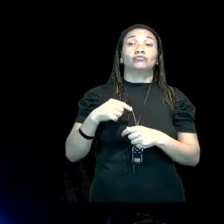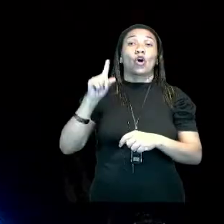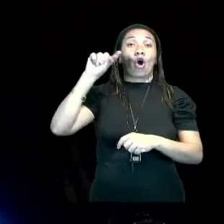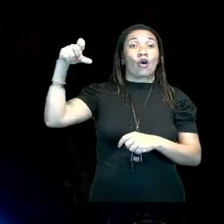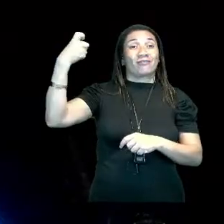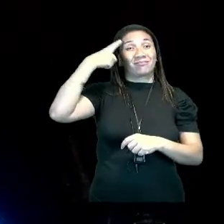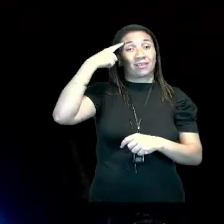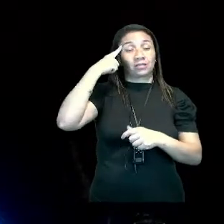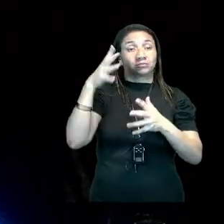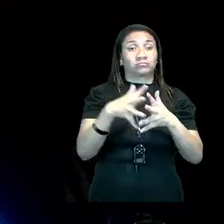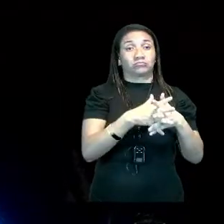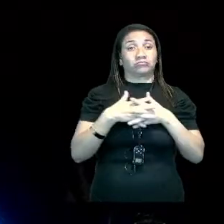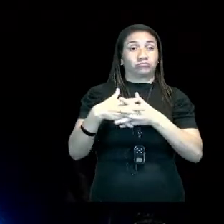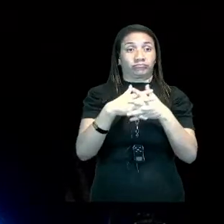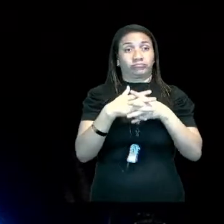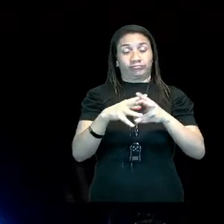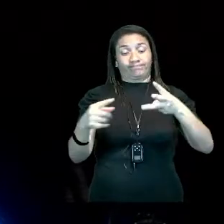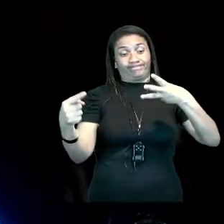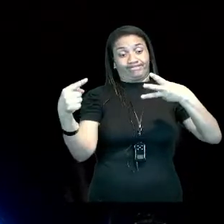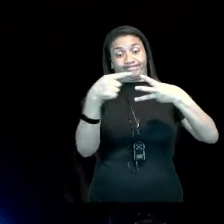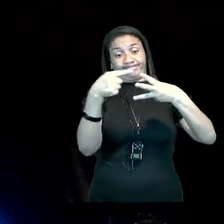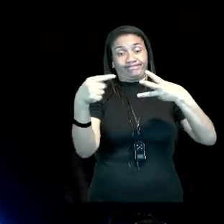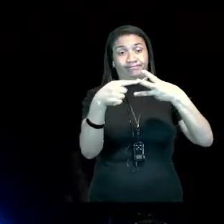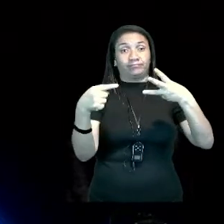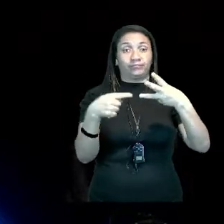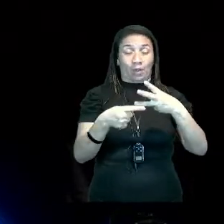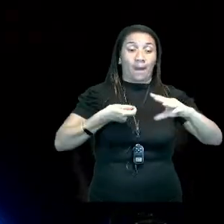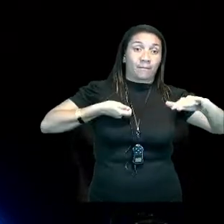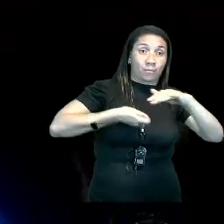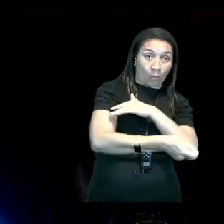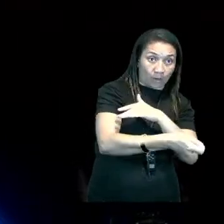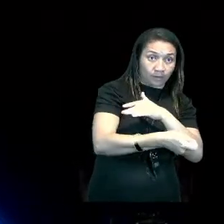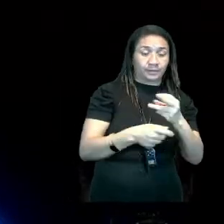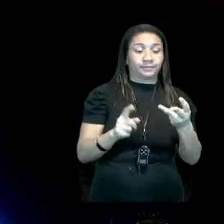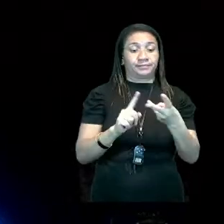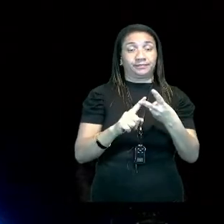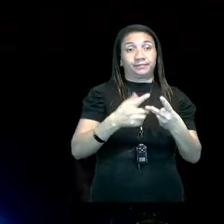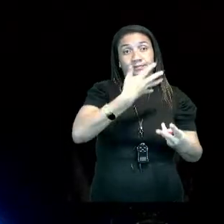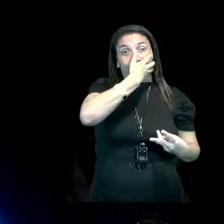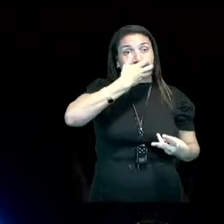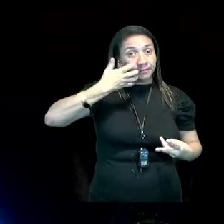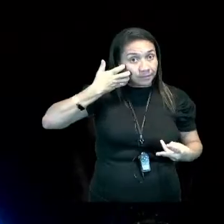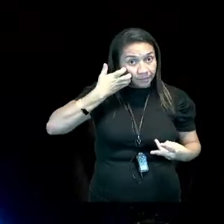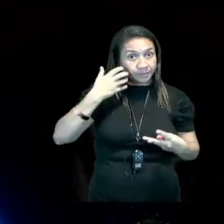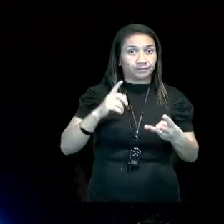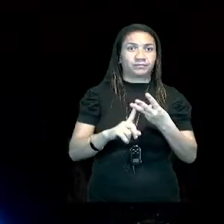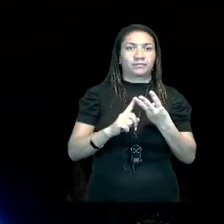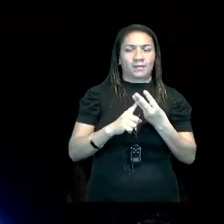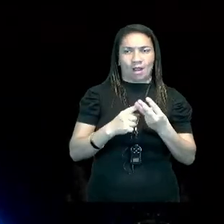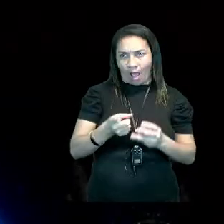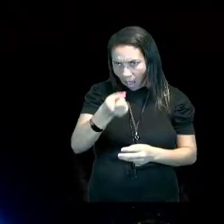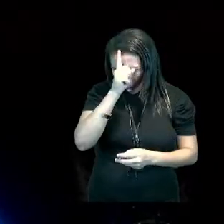crimes: murder, kidnapping, conspiracy.